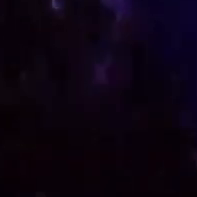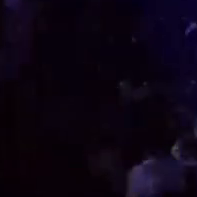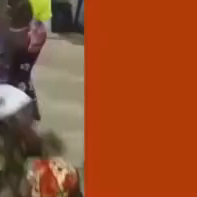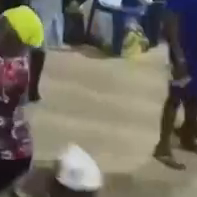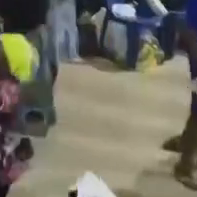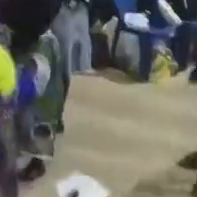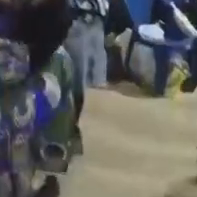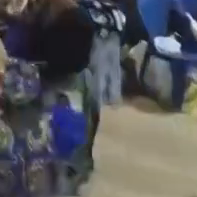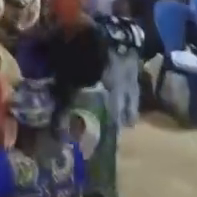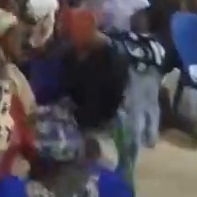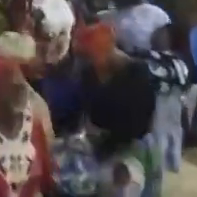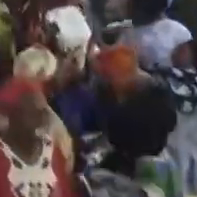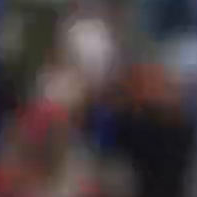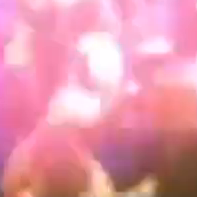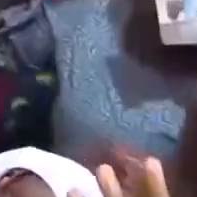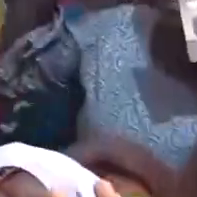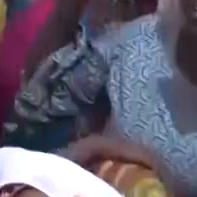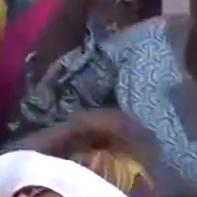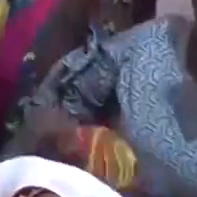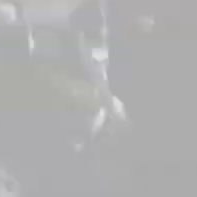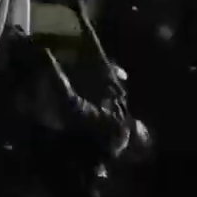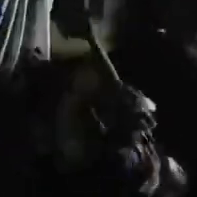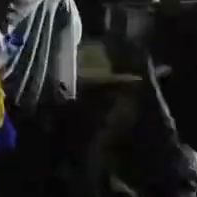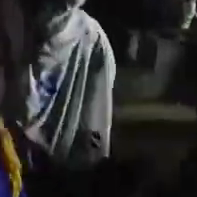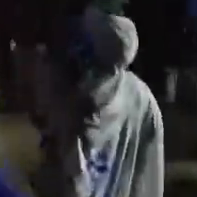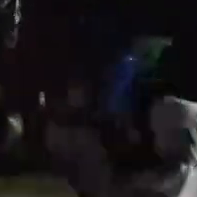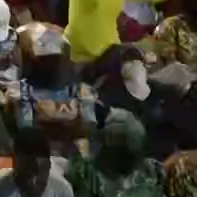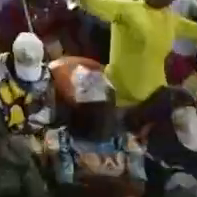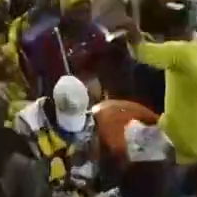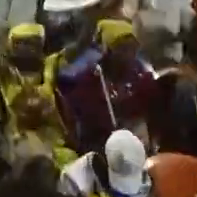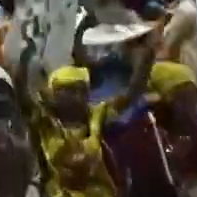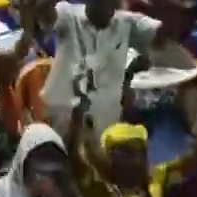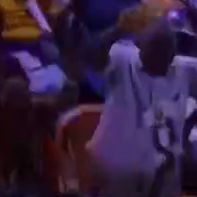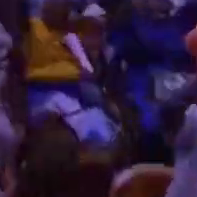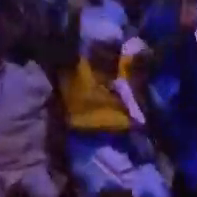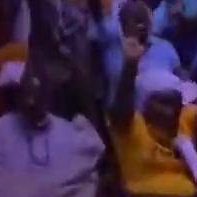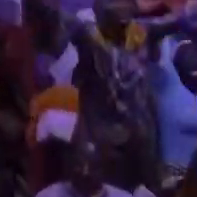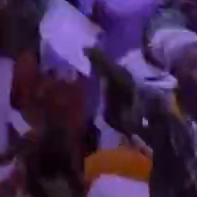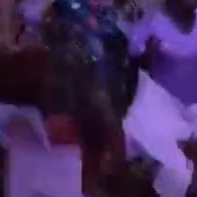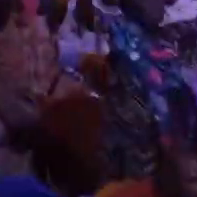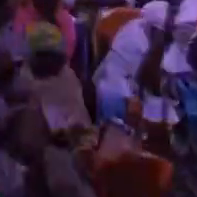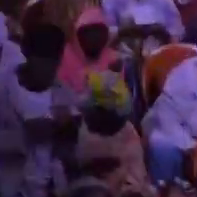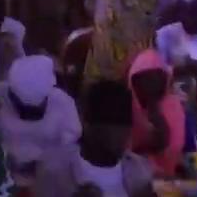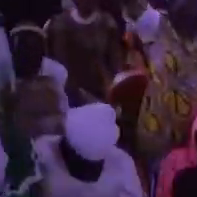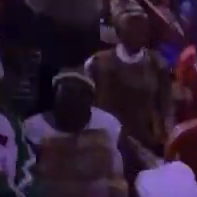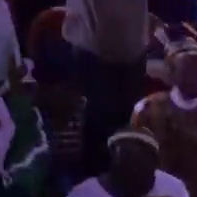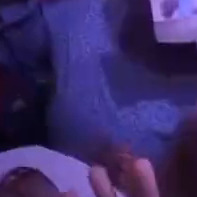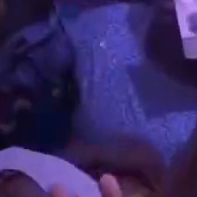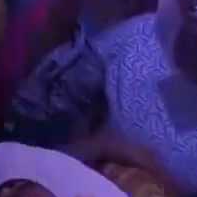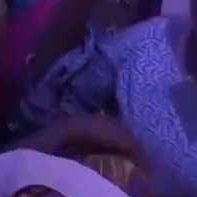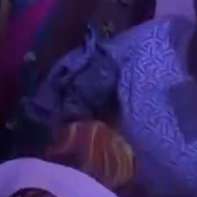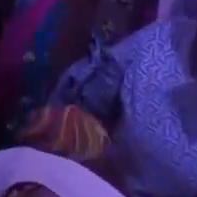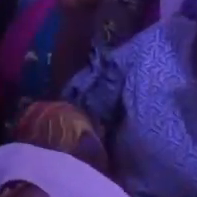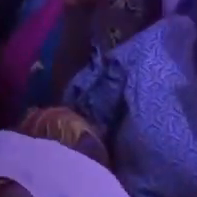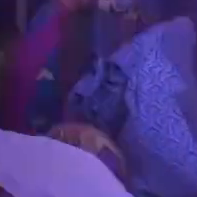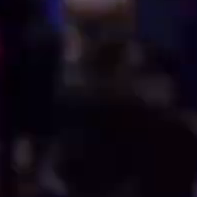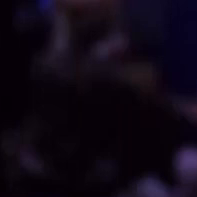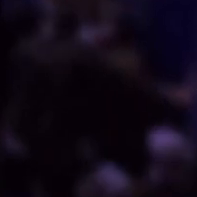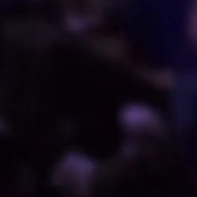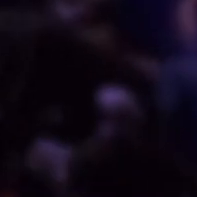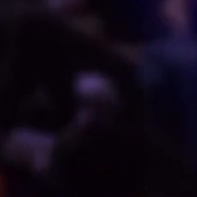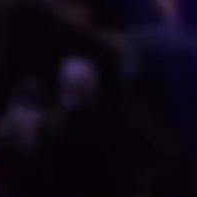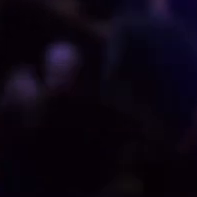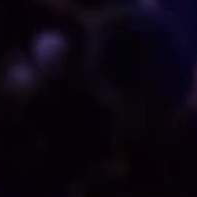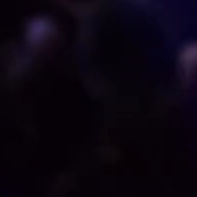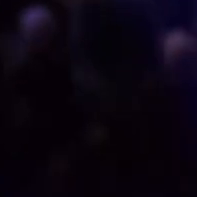prayer ipade adura olojo ojumo fun waye fun didi ogun ojo national camp lu fun agbe ojo meje to ku ko mo ojo pari o gbona giri giri